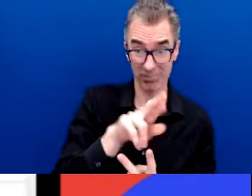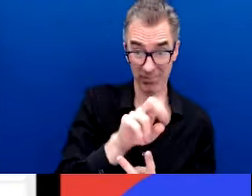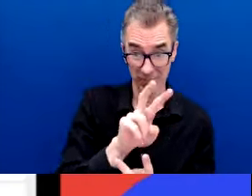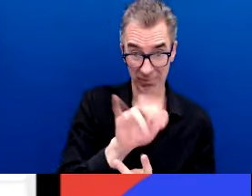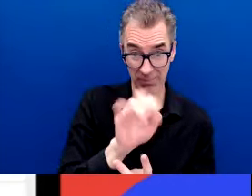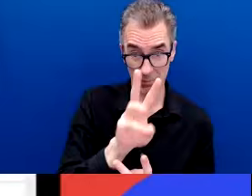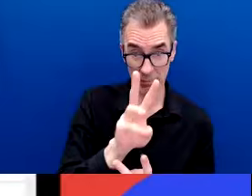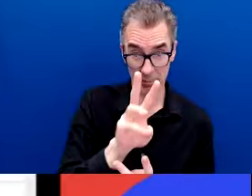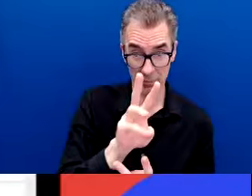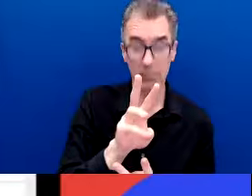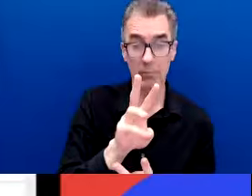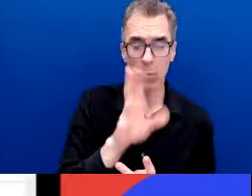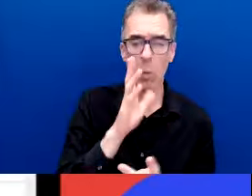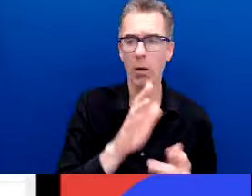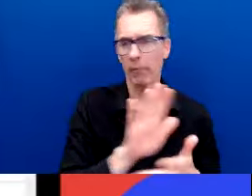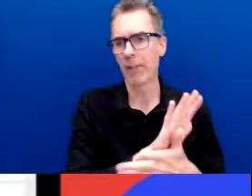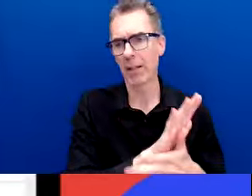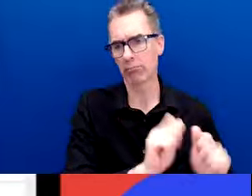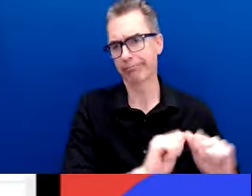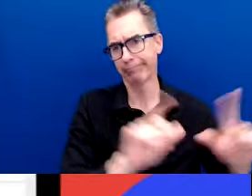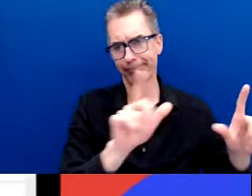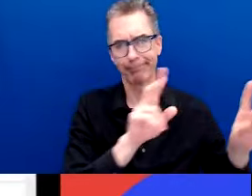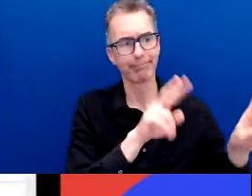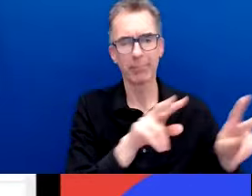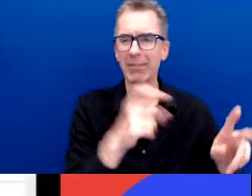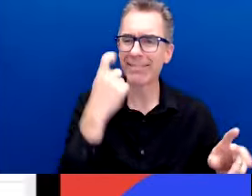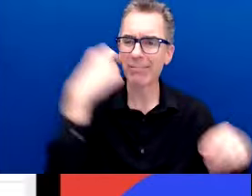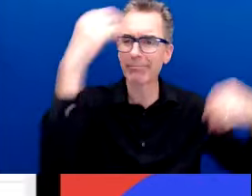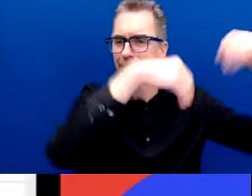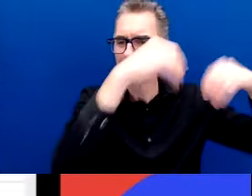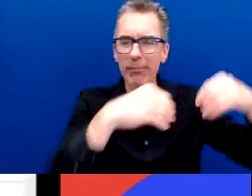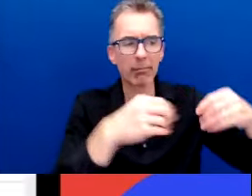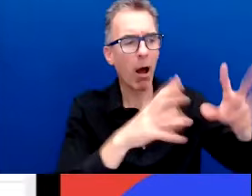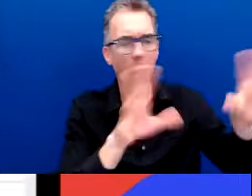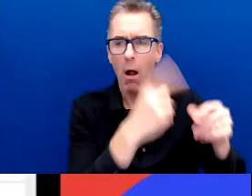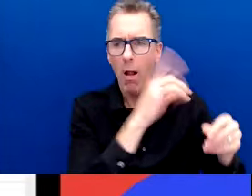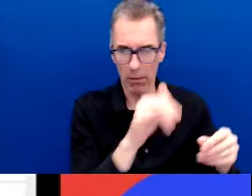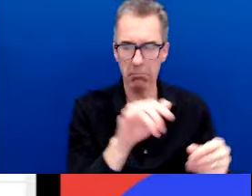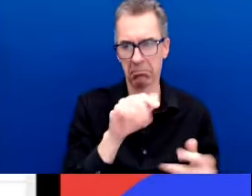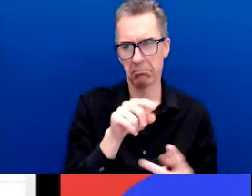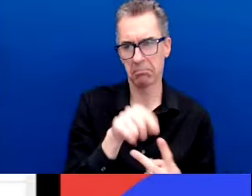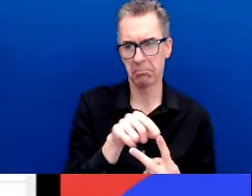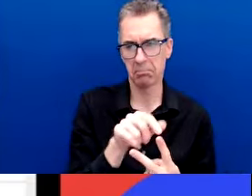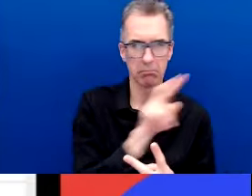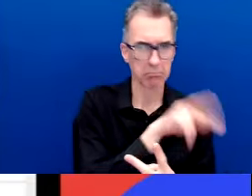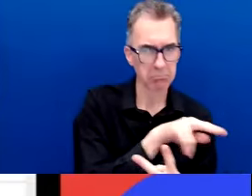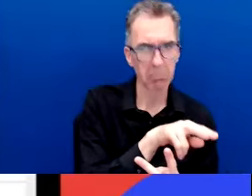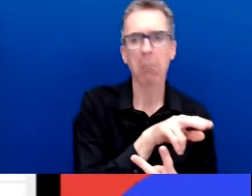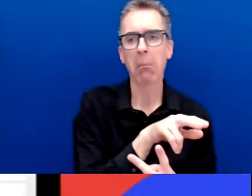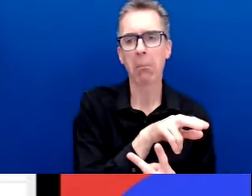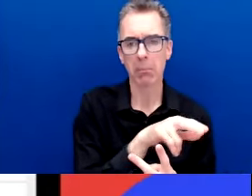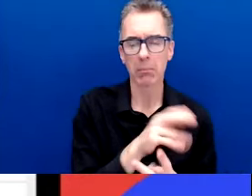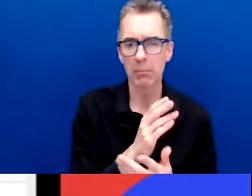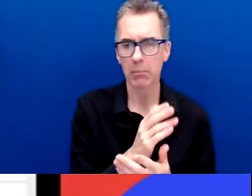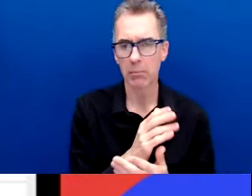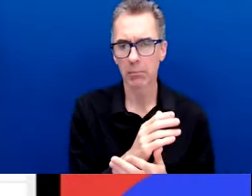is going to take us to the video of, what we've created so far. And then I know a lot of us out there would say, oh, I would do